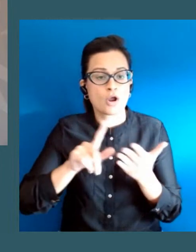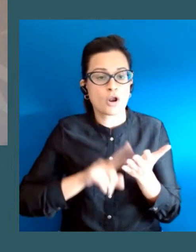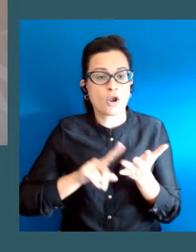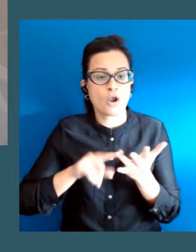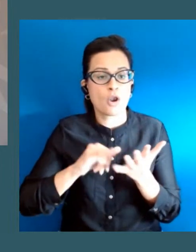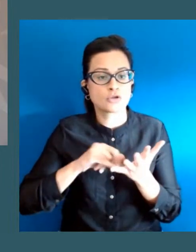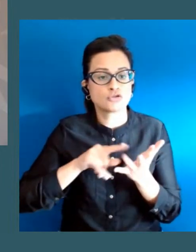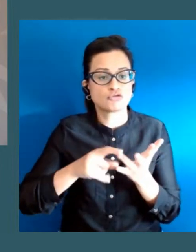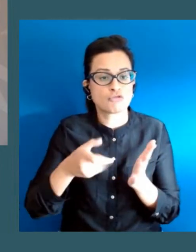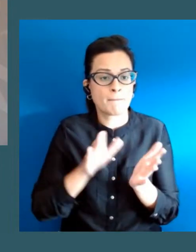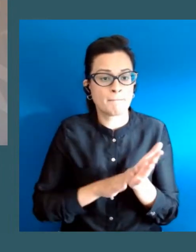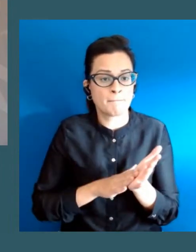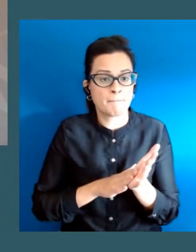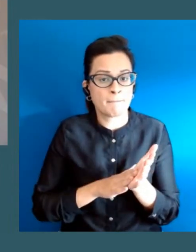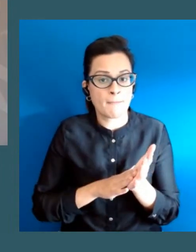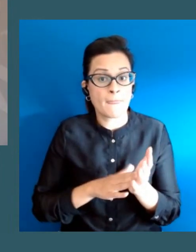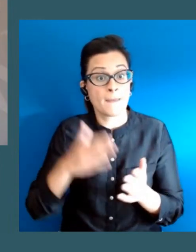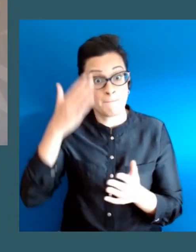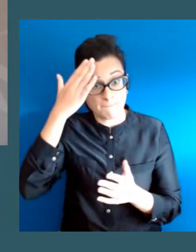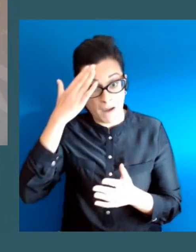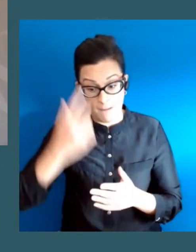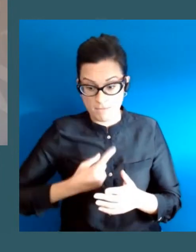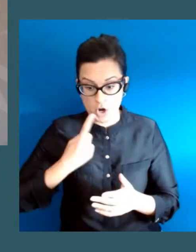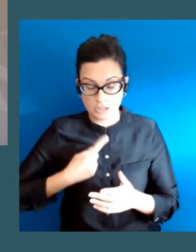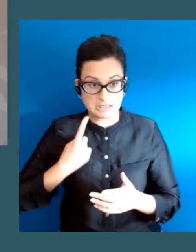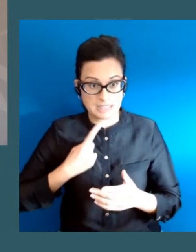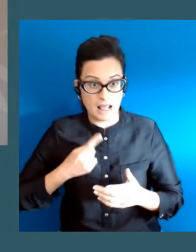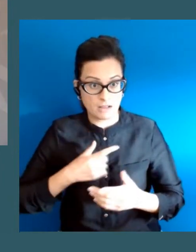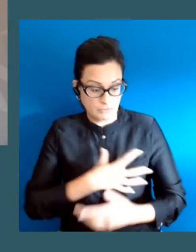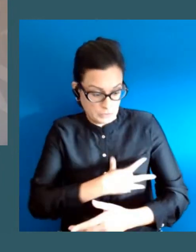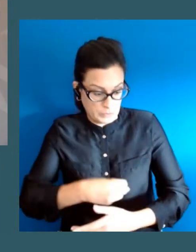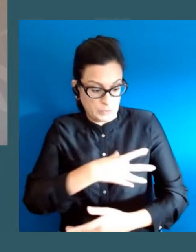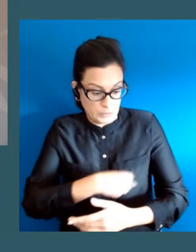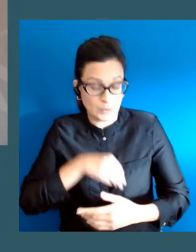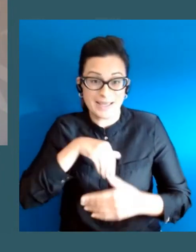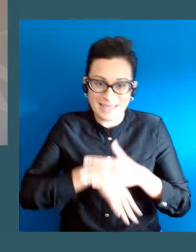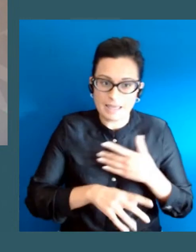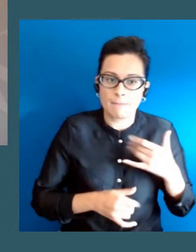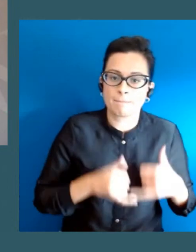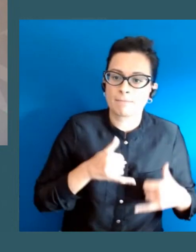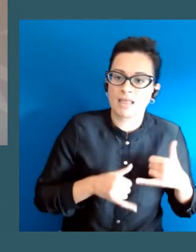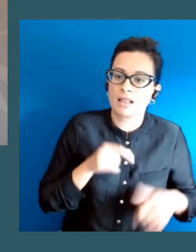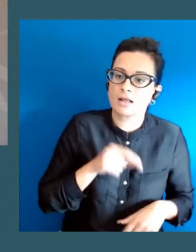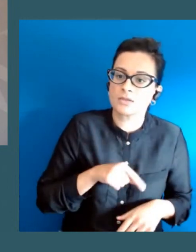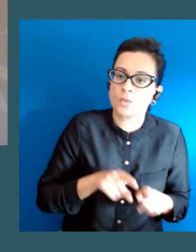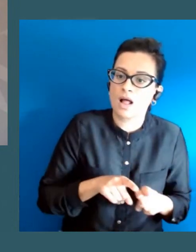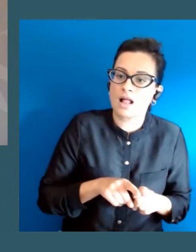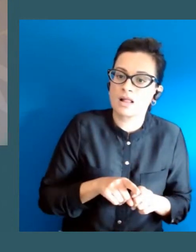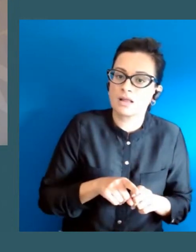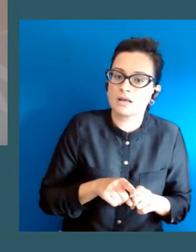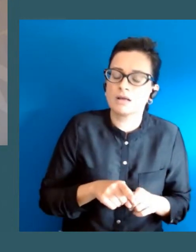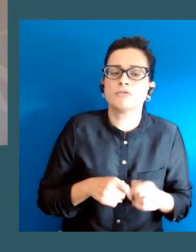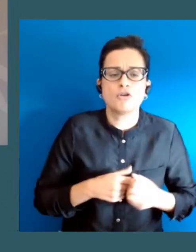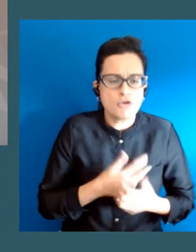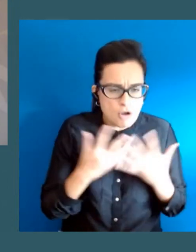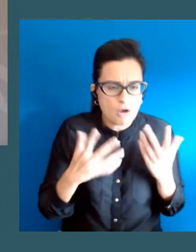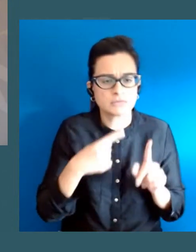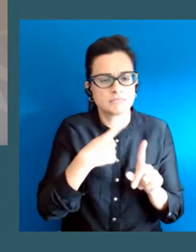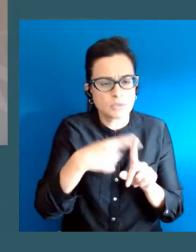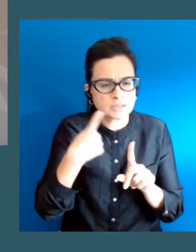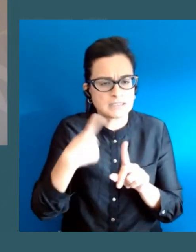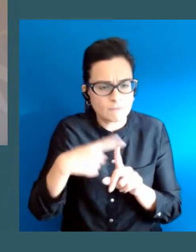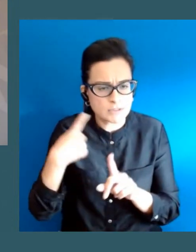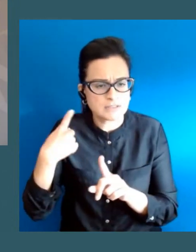mother's microbiome as well that's coming into the breast milk. So there's all sorts of positives as well. But I do feel